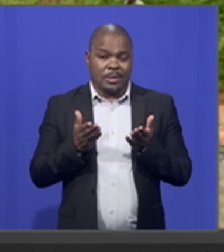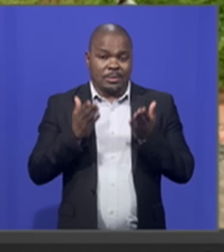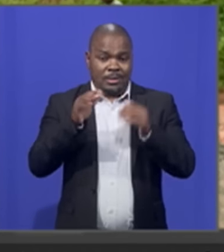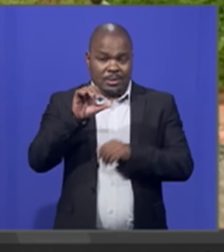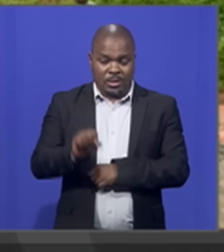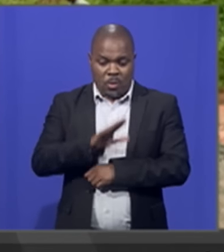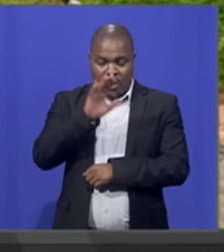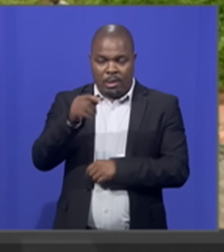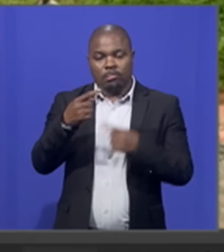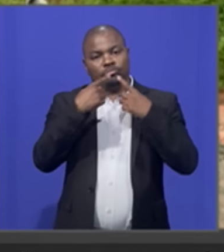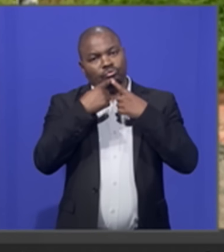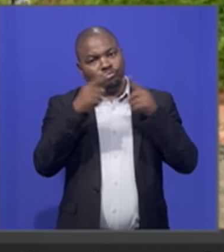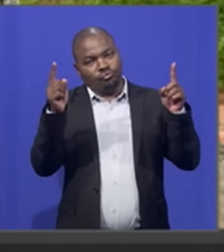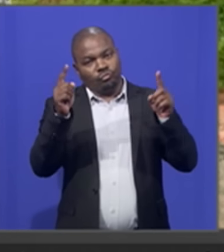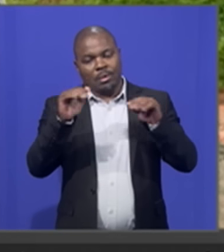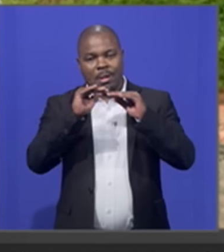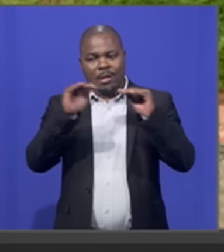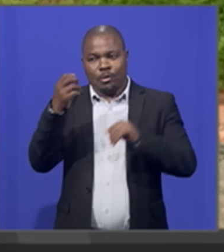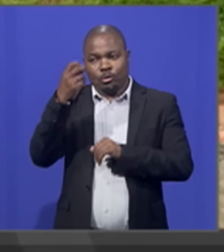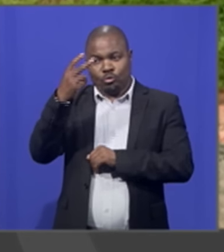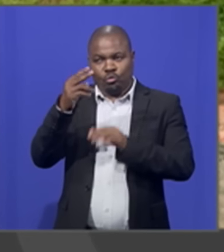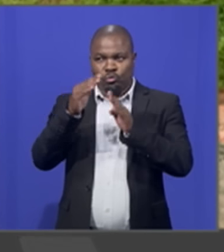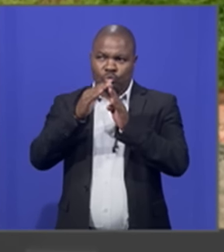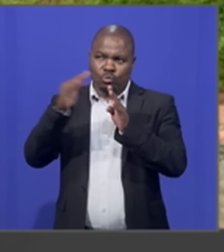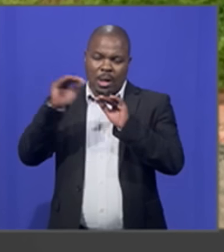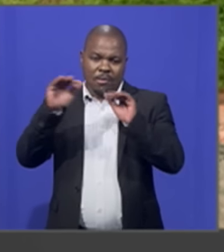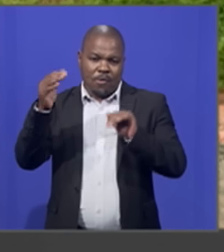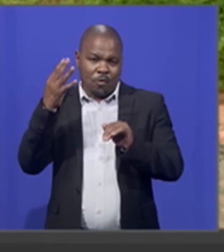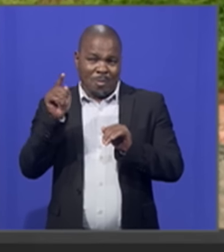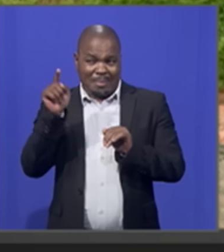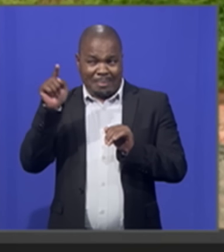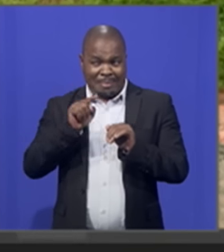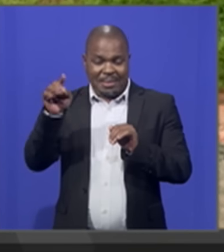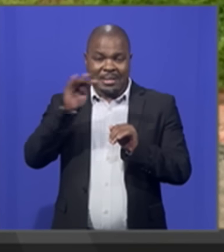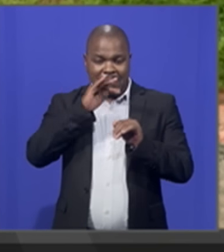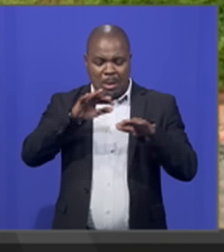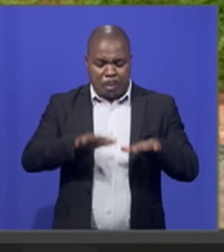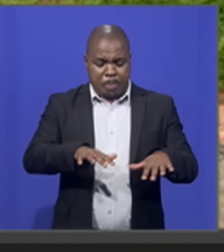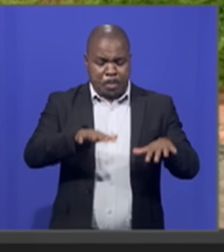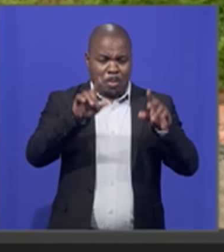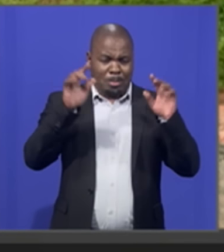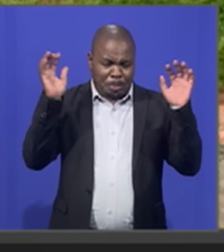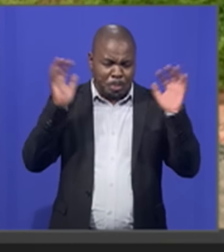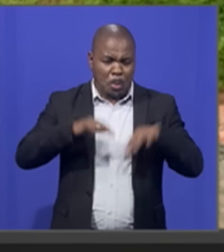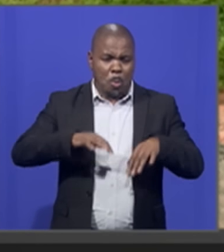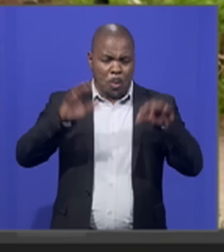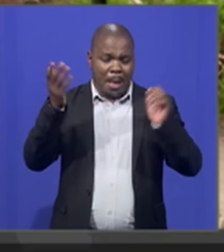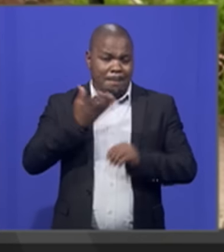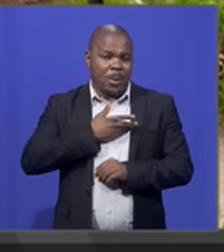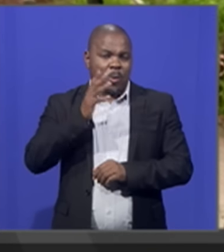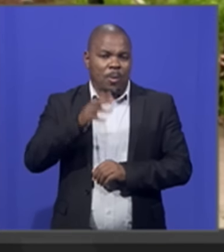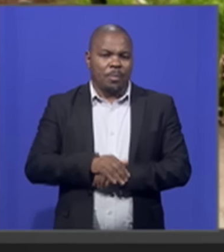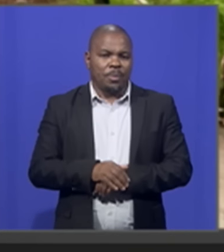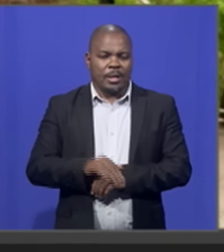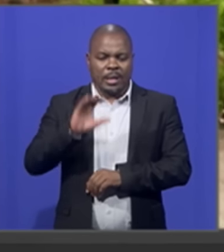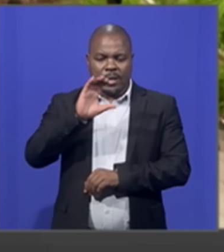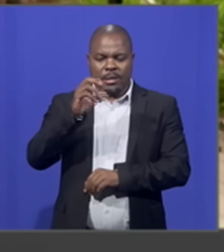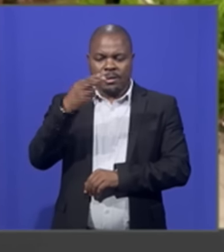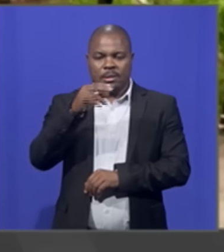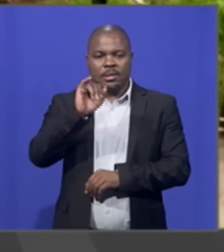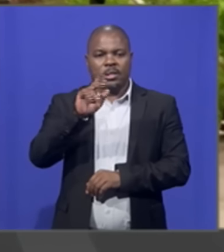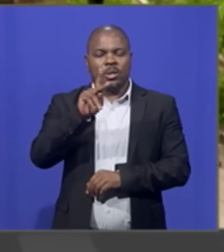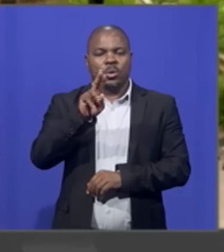Borwa le ntšhitše temošo ya legoro la bobedi go ya go la bone leo le hlathago mafula le dipula tše maatla. Motseng wa Chikunta ka